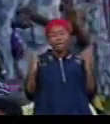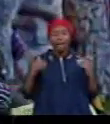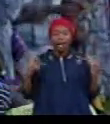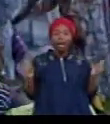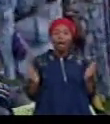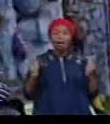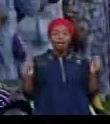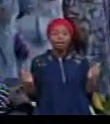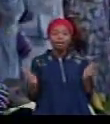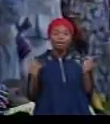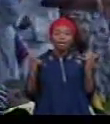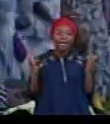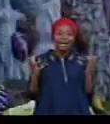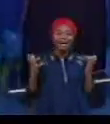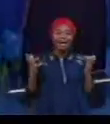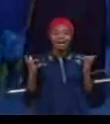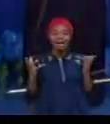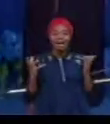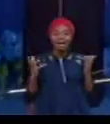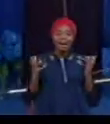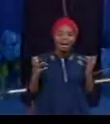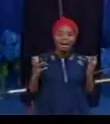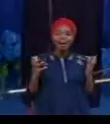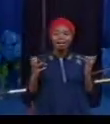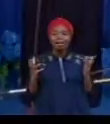Hallelujah, hallelujah.